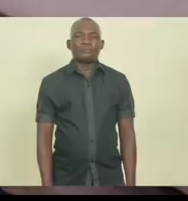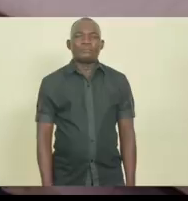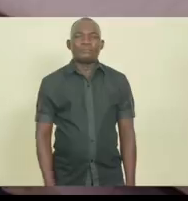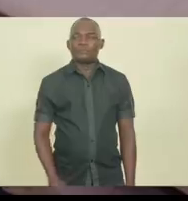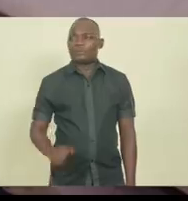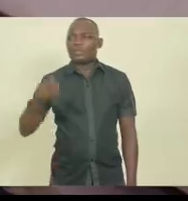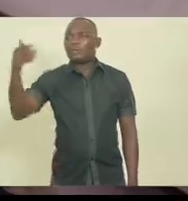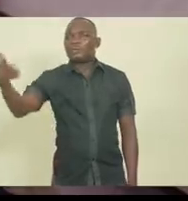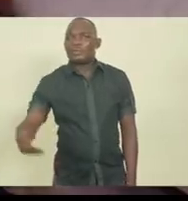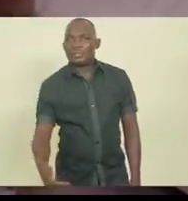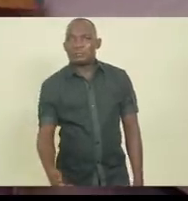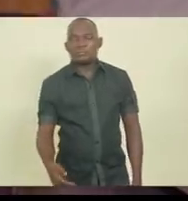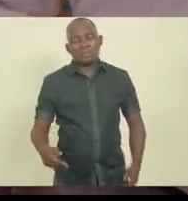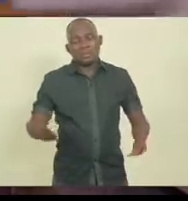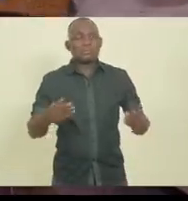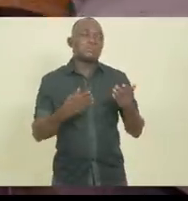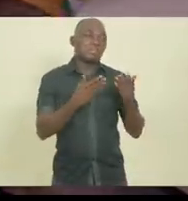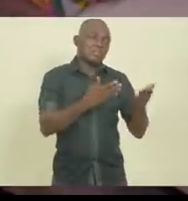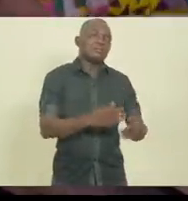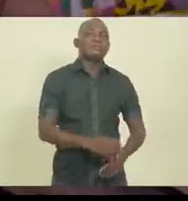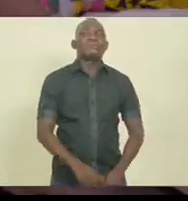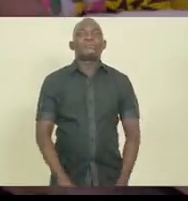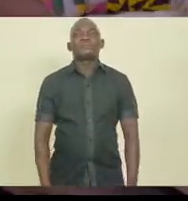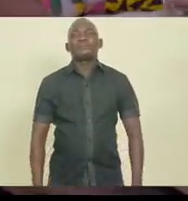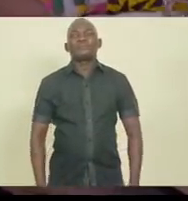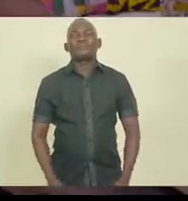You're welcome. Thank you.